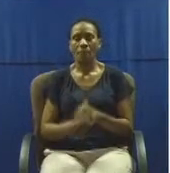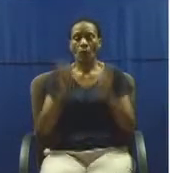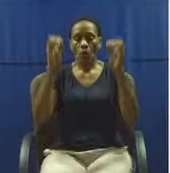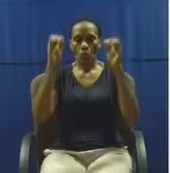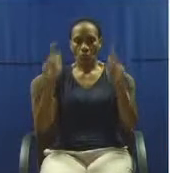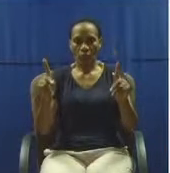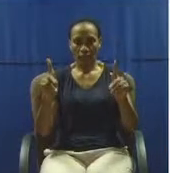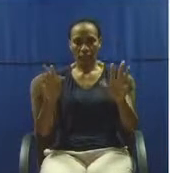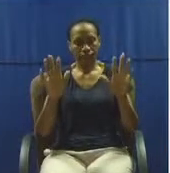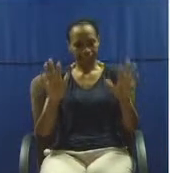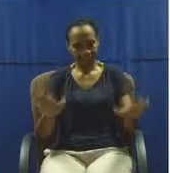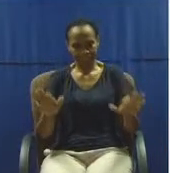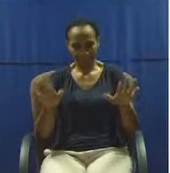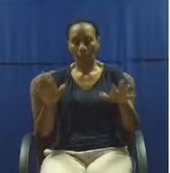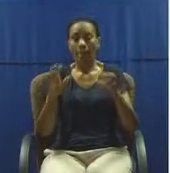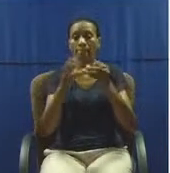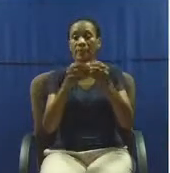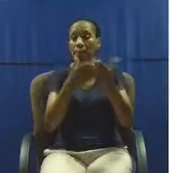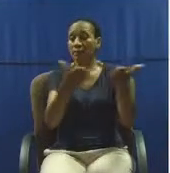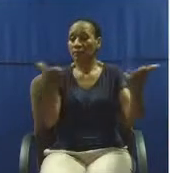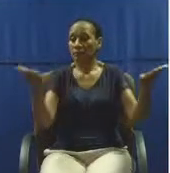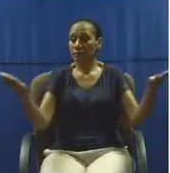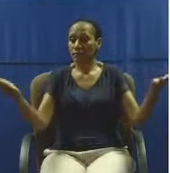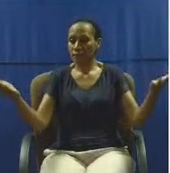Okay, honourable members,